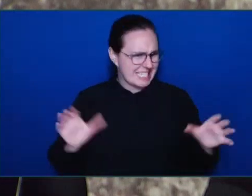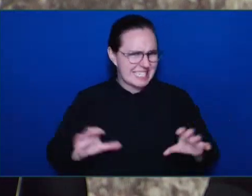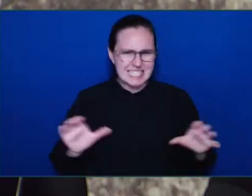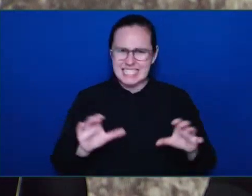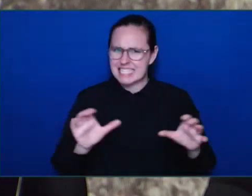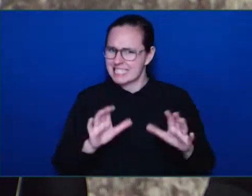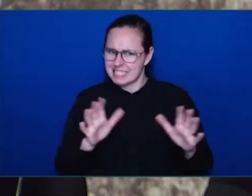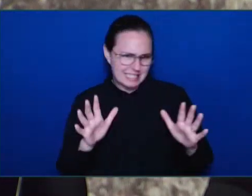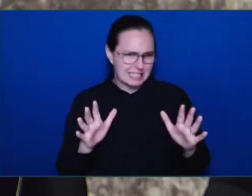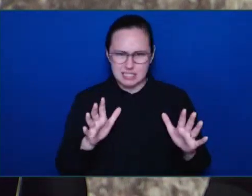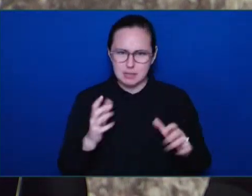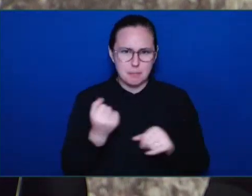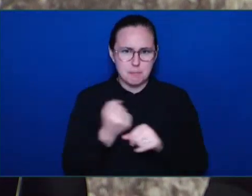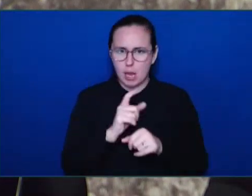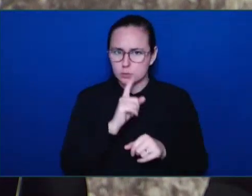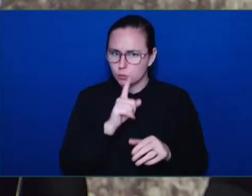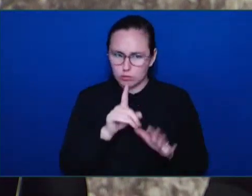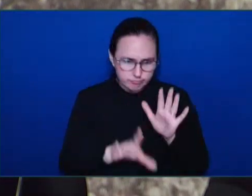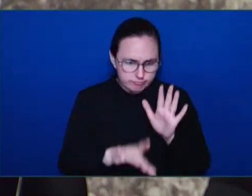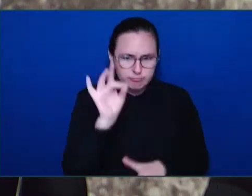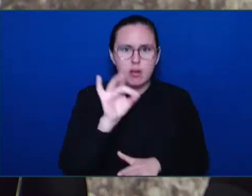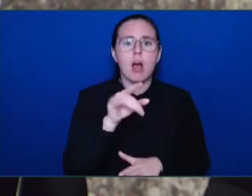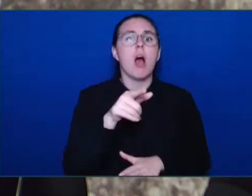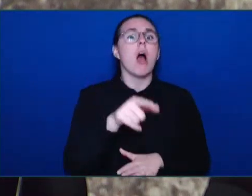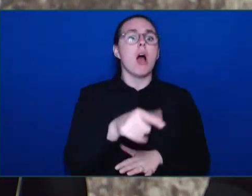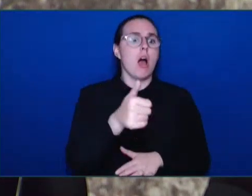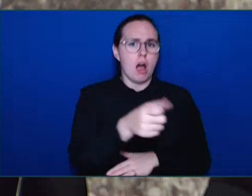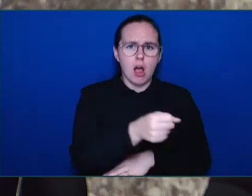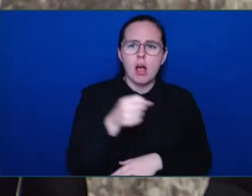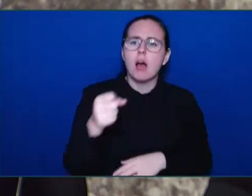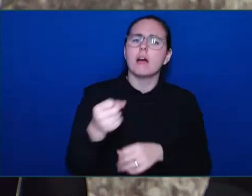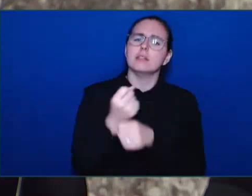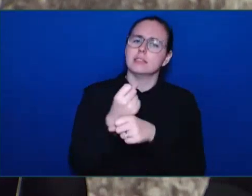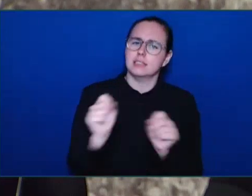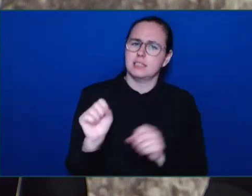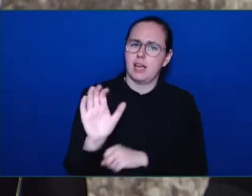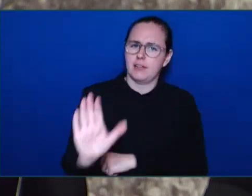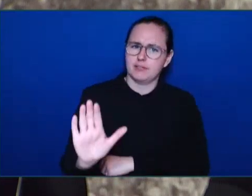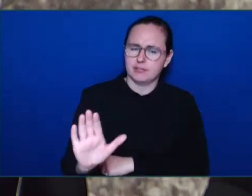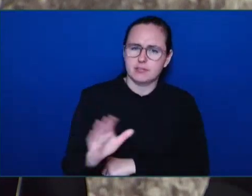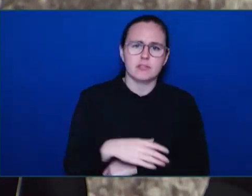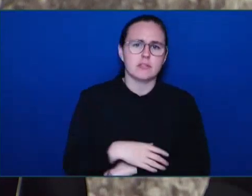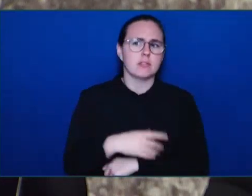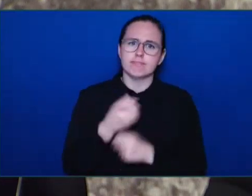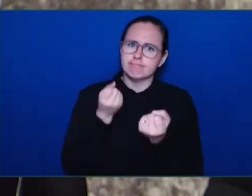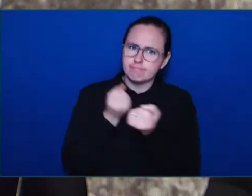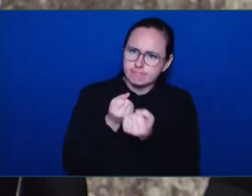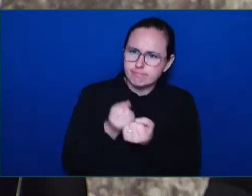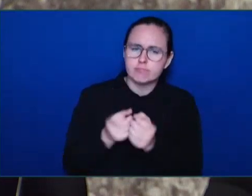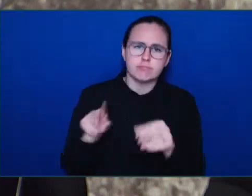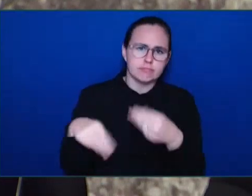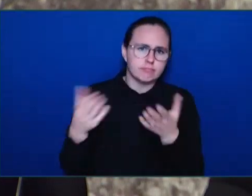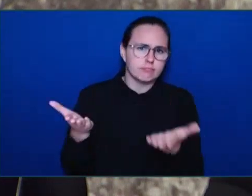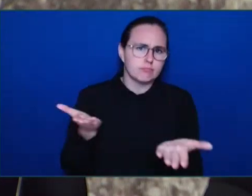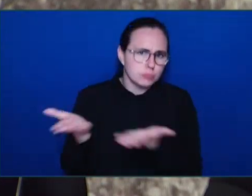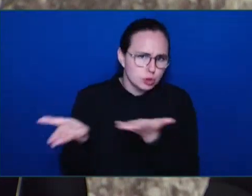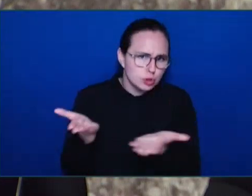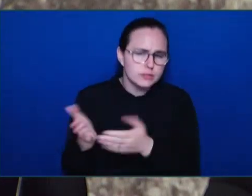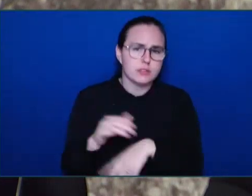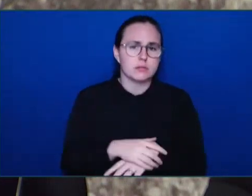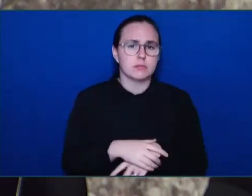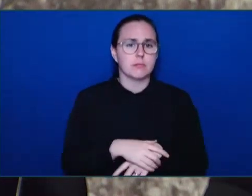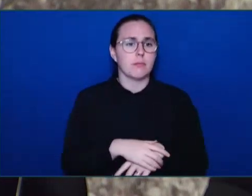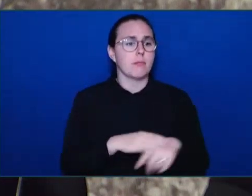need, Honourable Speaker. I appreciate the report from the representative. We're taking the recommendations very